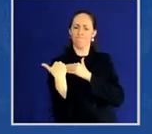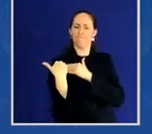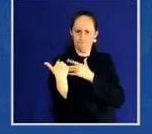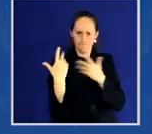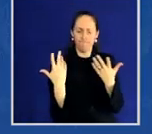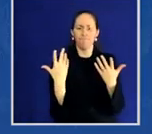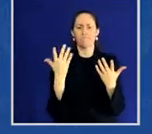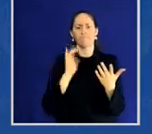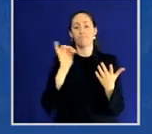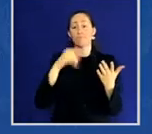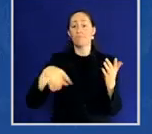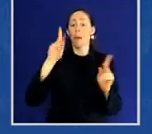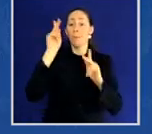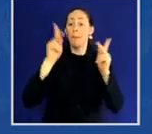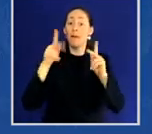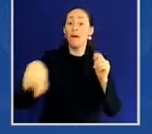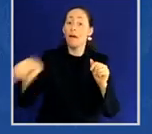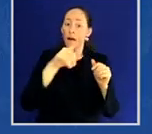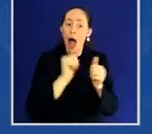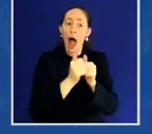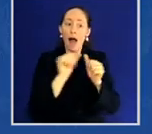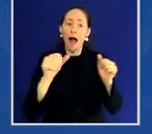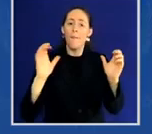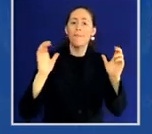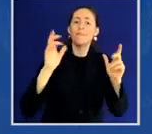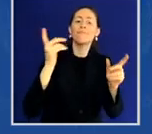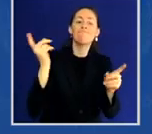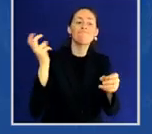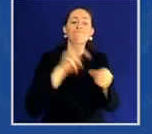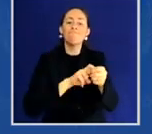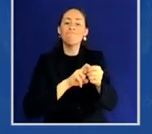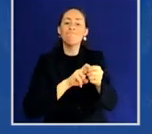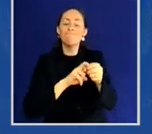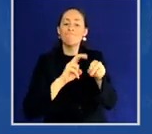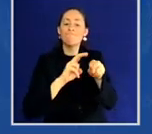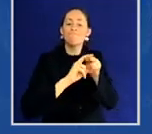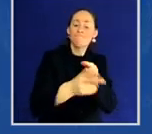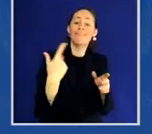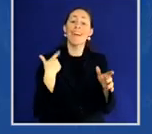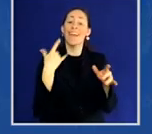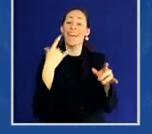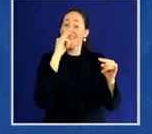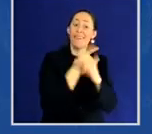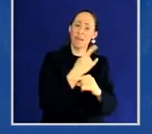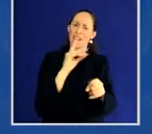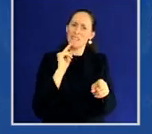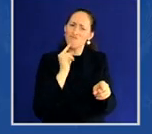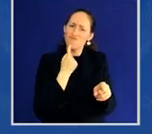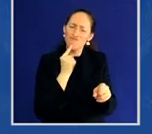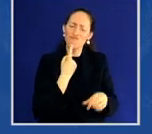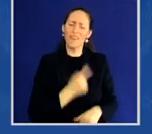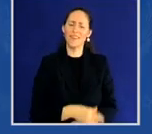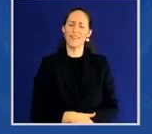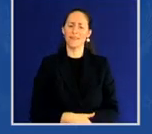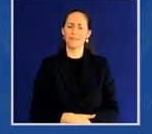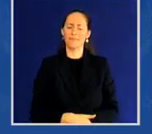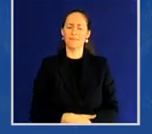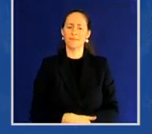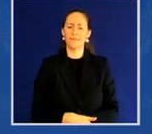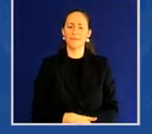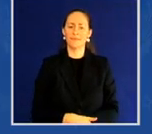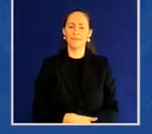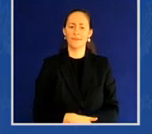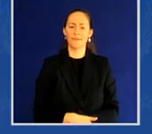the pandemic hit, Amtrak's ridership and revenues were on the upswing. The Northeast Corridor has been making money for a long while now, but last